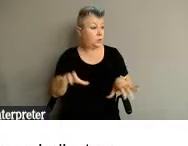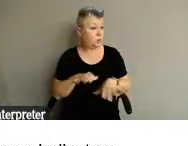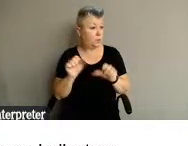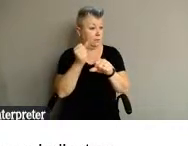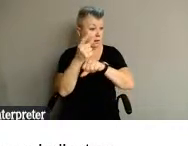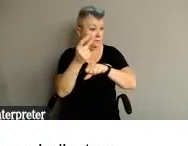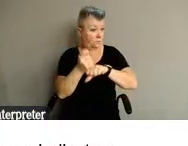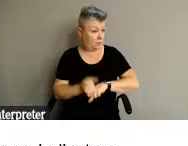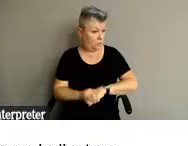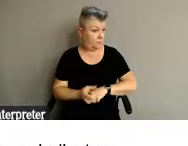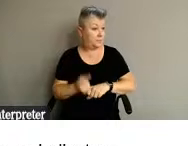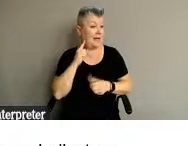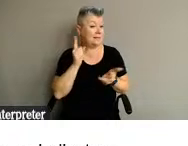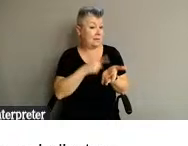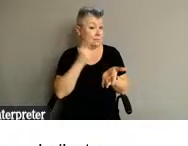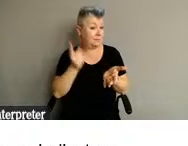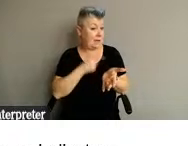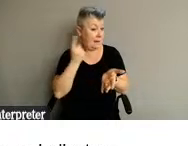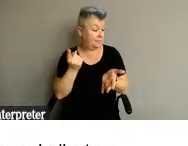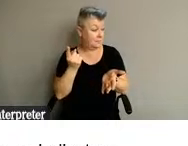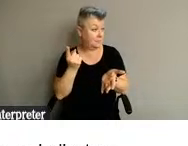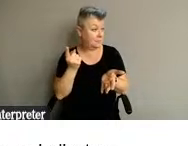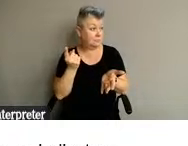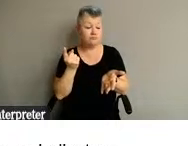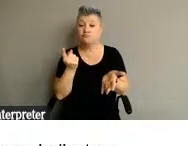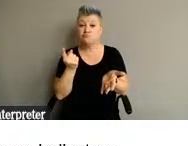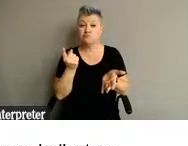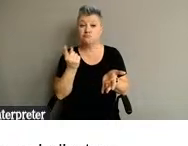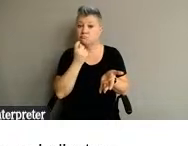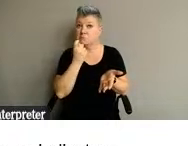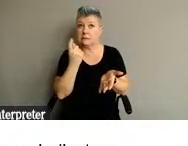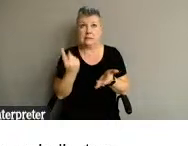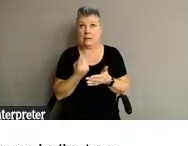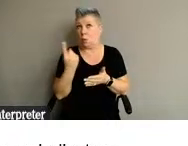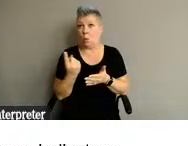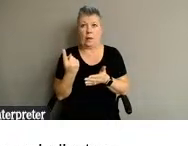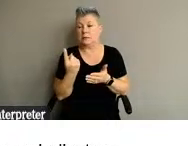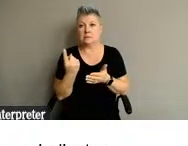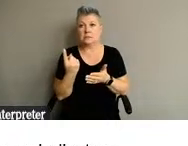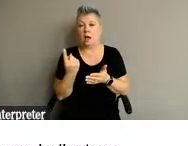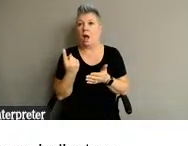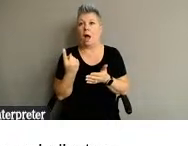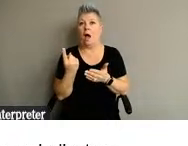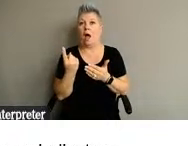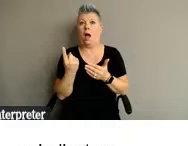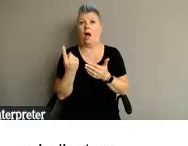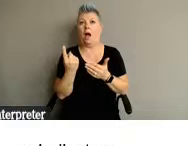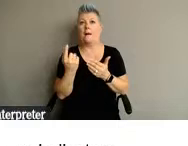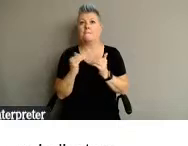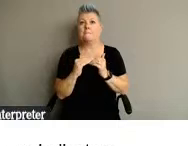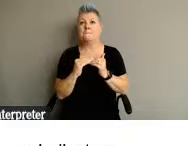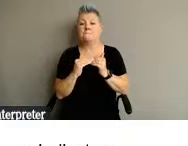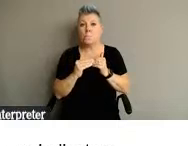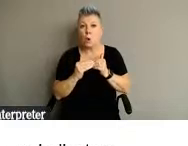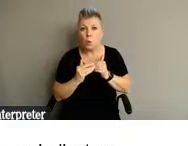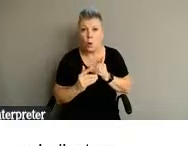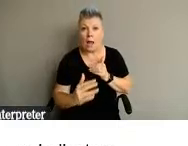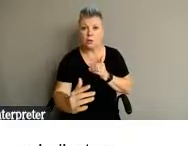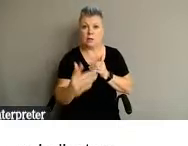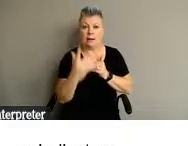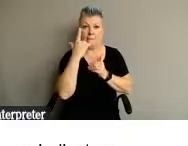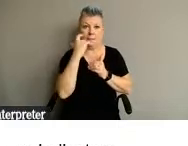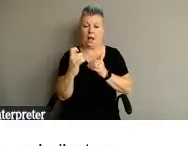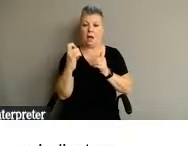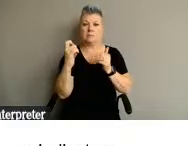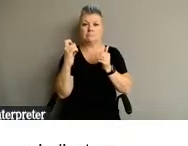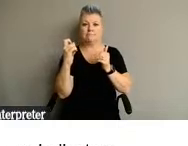each year, and sometimes it's not always a progression where it keeps, because we have